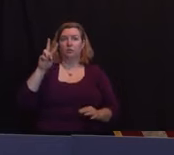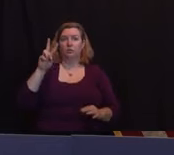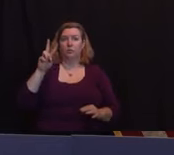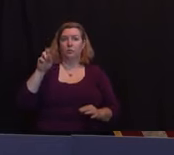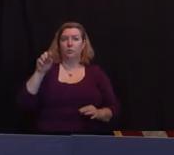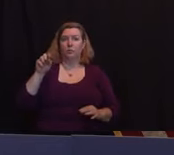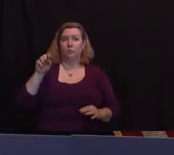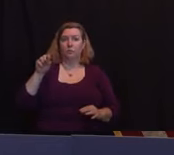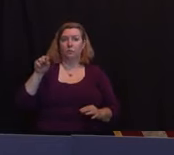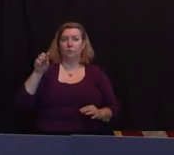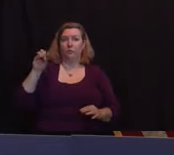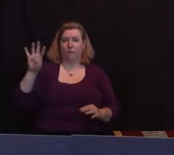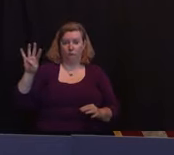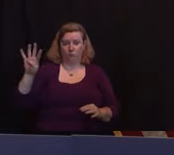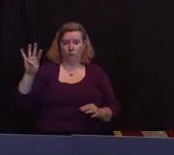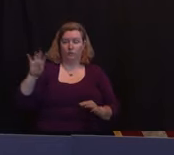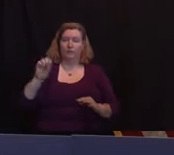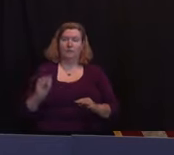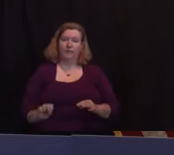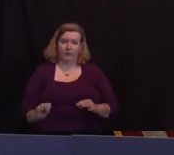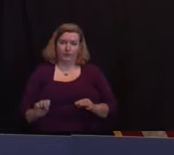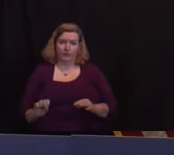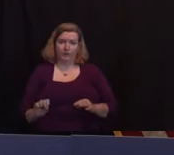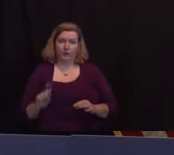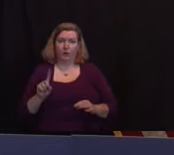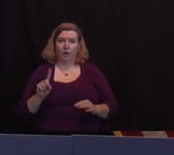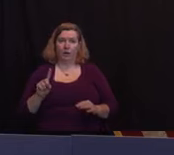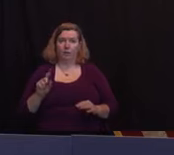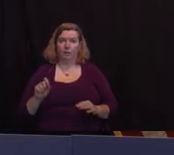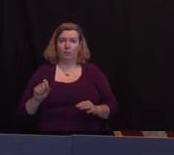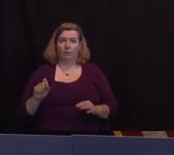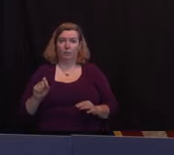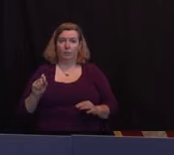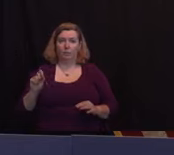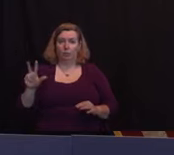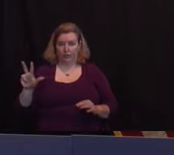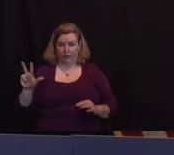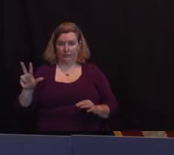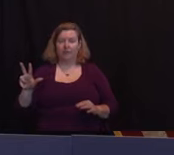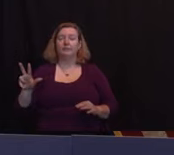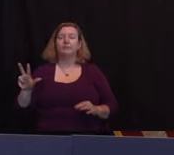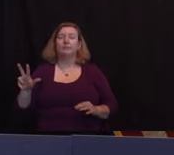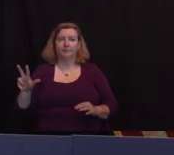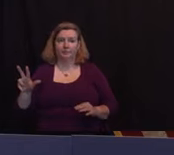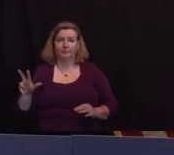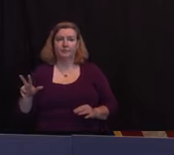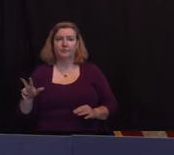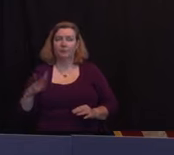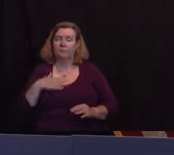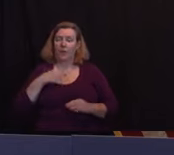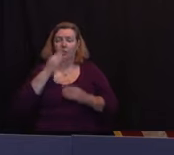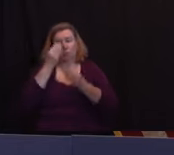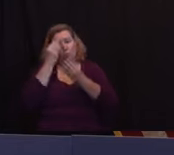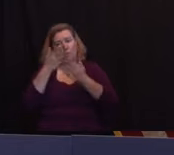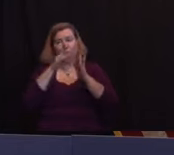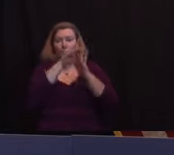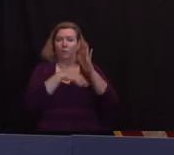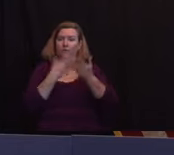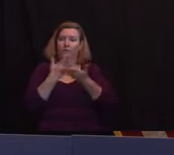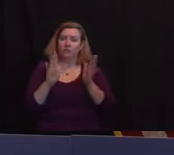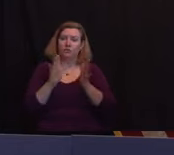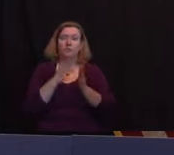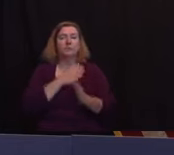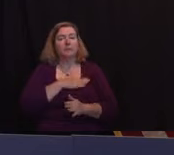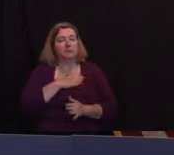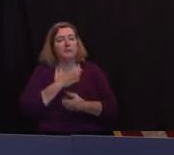2.04%, and the southern part of the state 1.03%. So that concludes my report. Please continue to stay safe